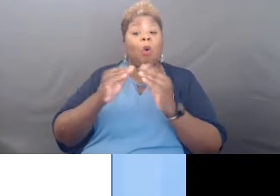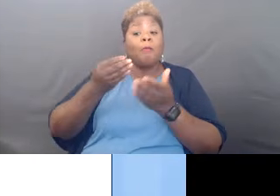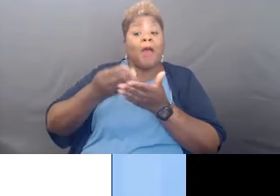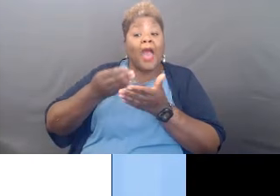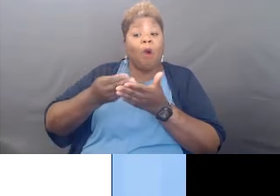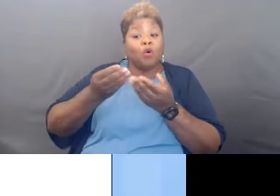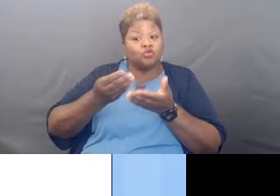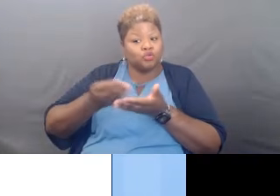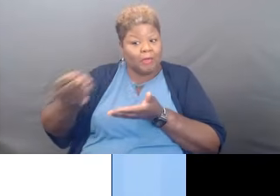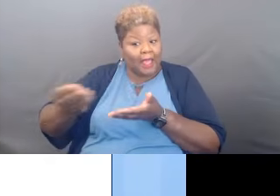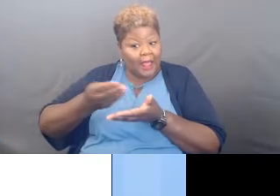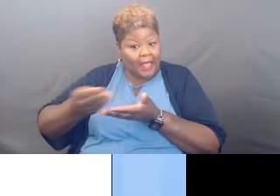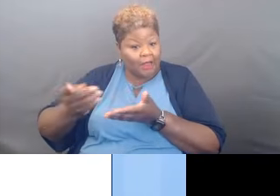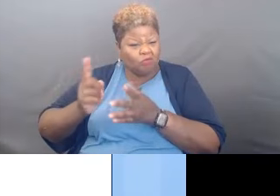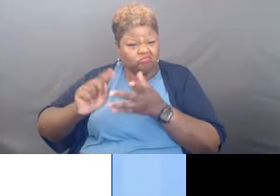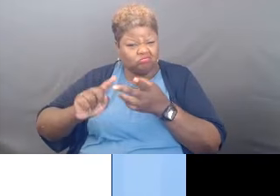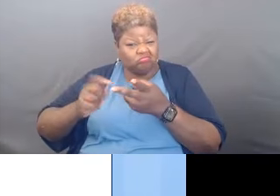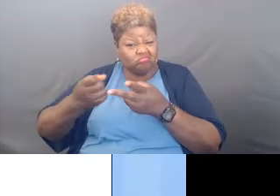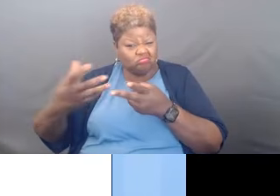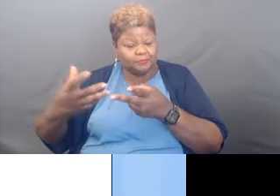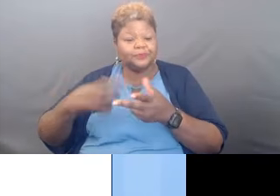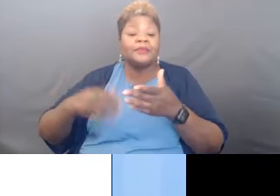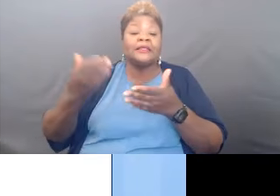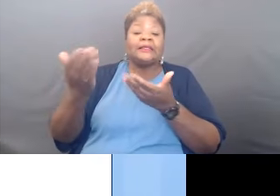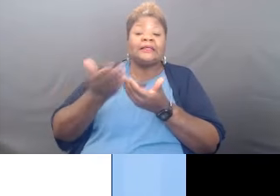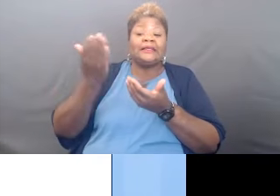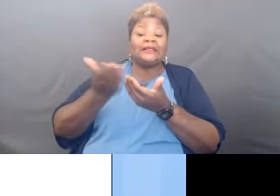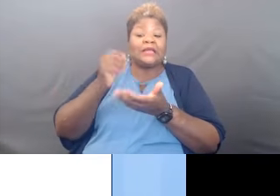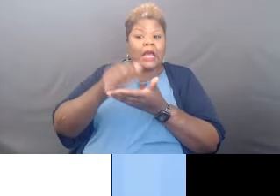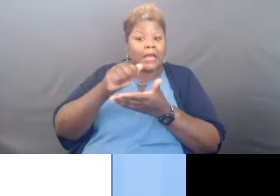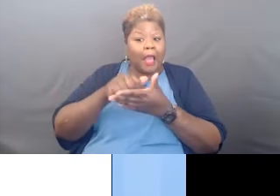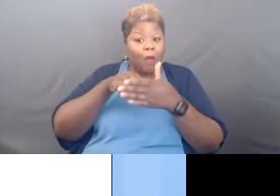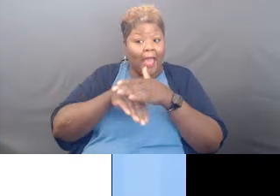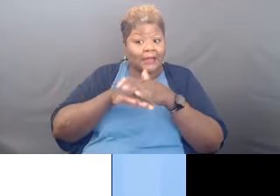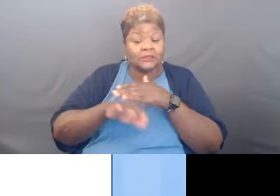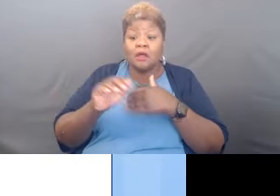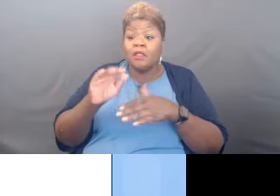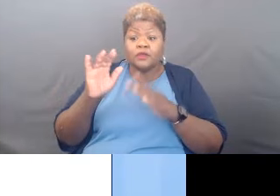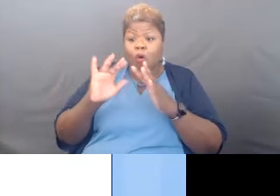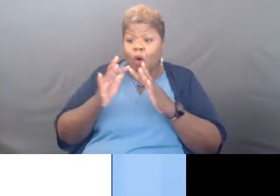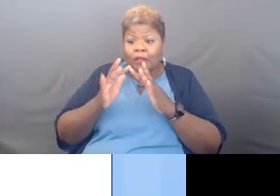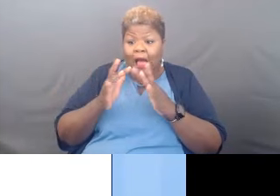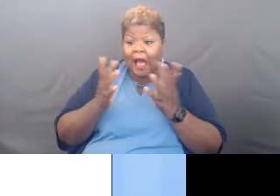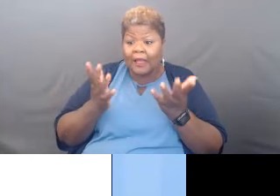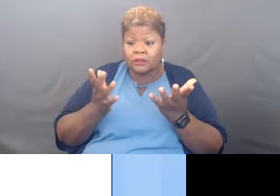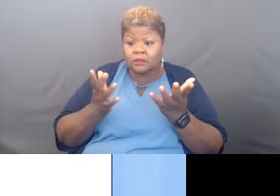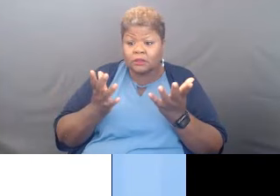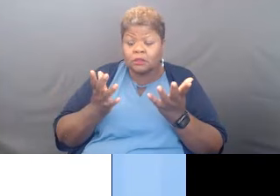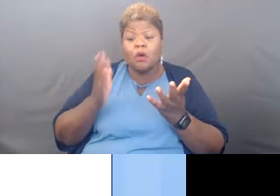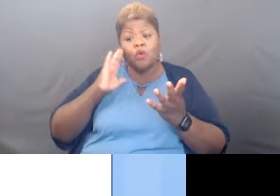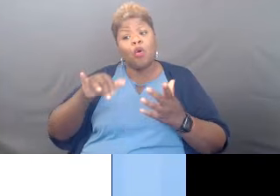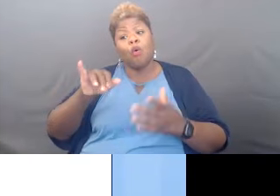in a minute. Easy account access. So, these accounts are online accounts. So you can go, we know the internet